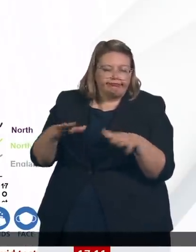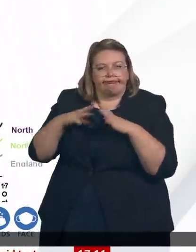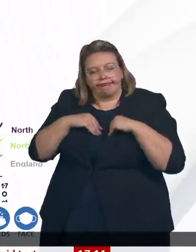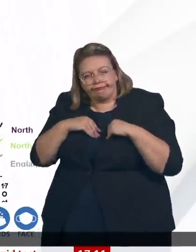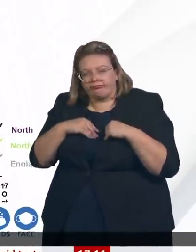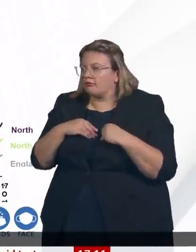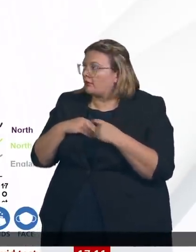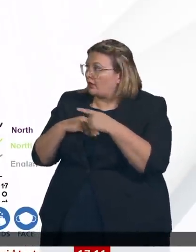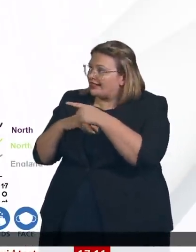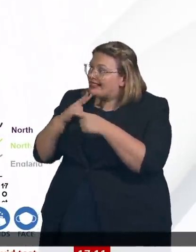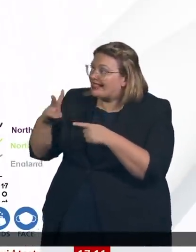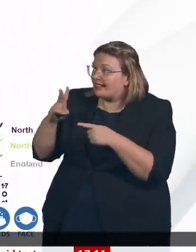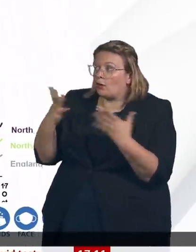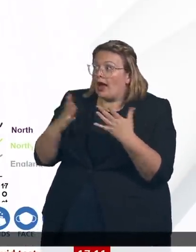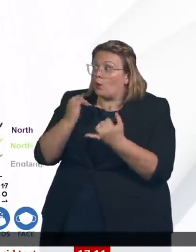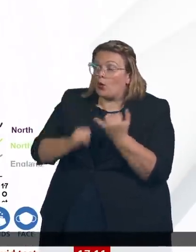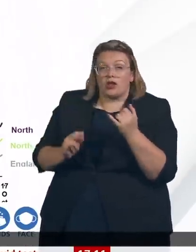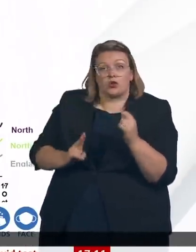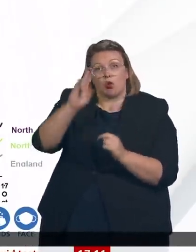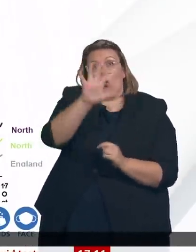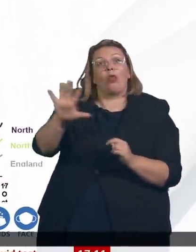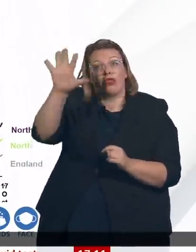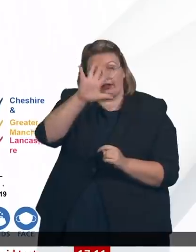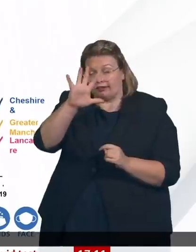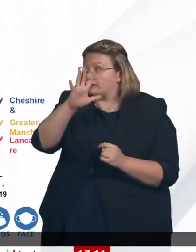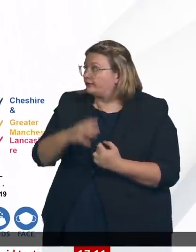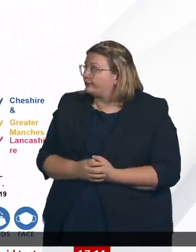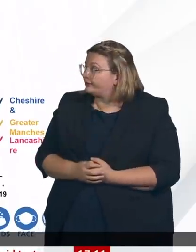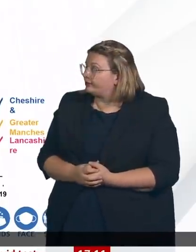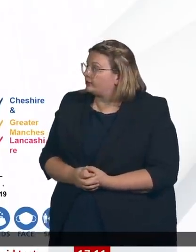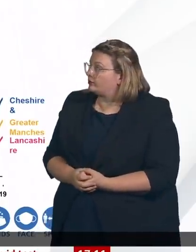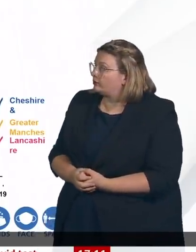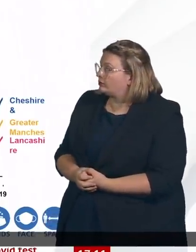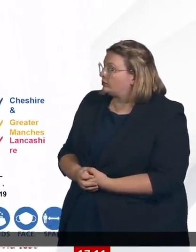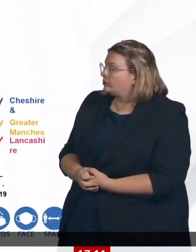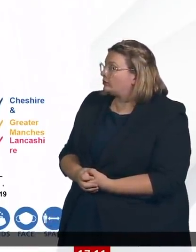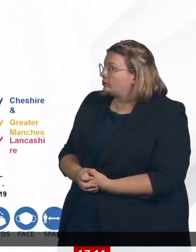is running ahead of the rest of the country at the moment. Next slide, please.